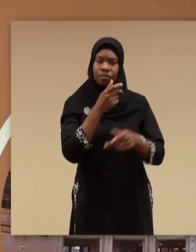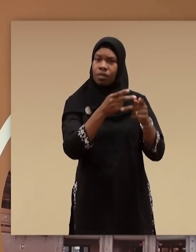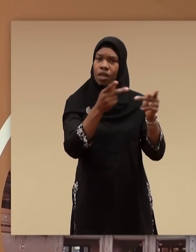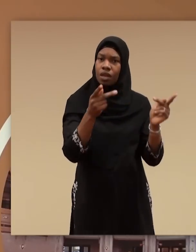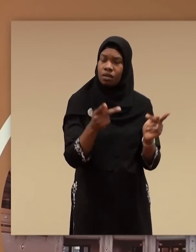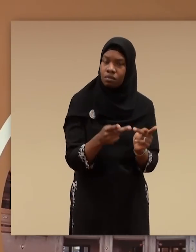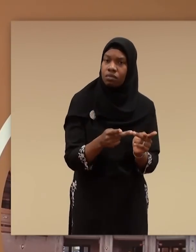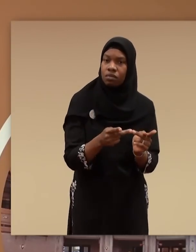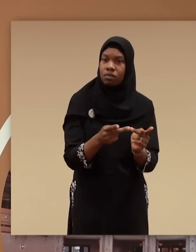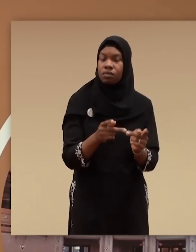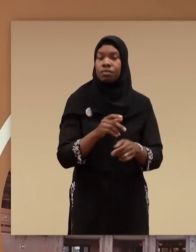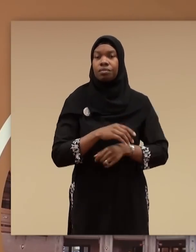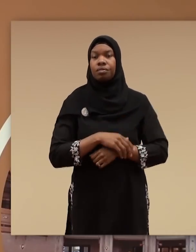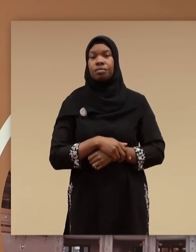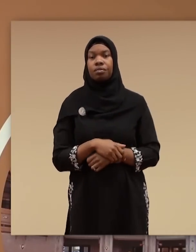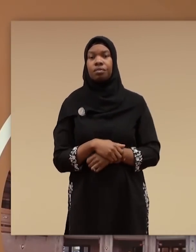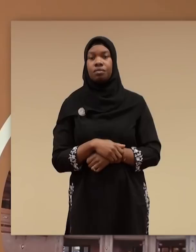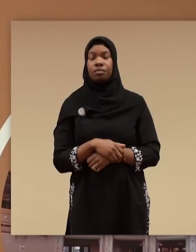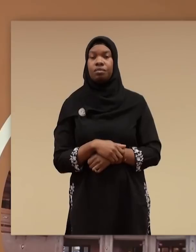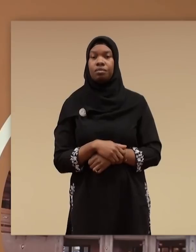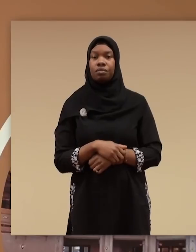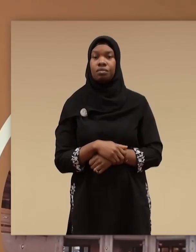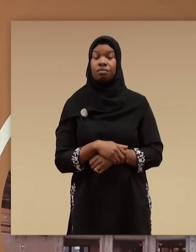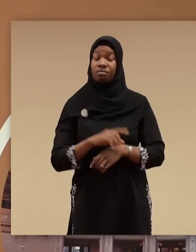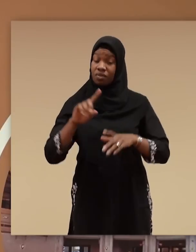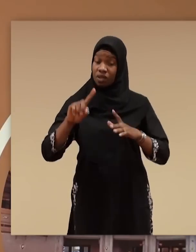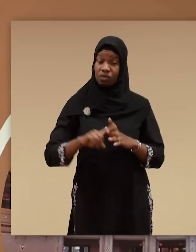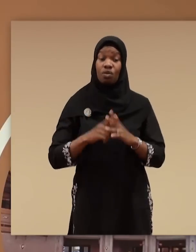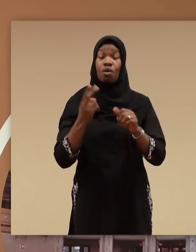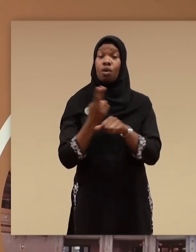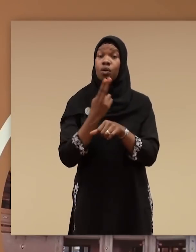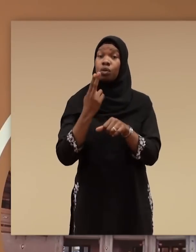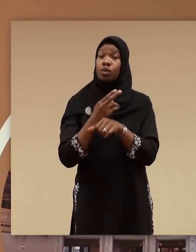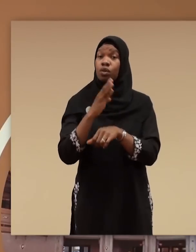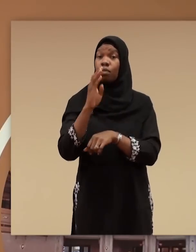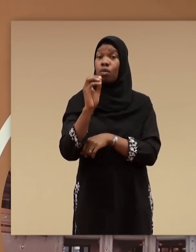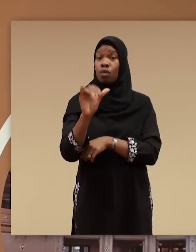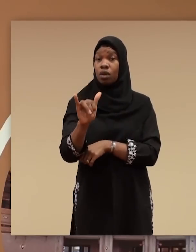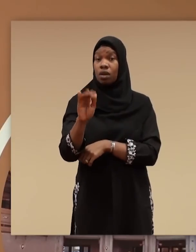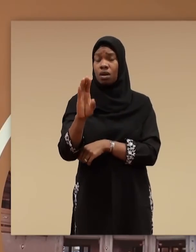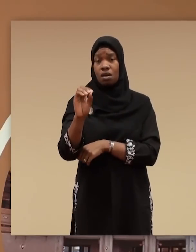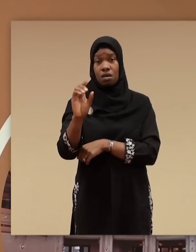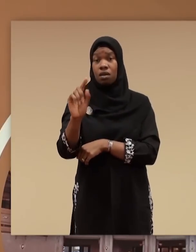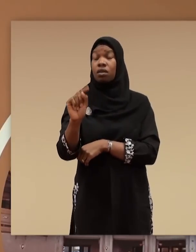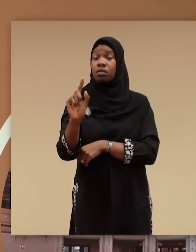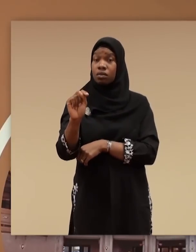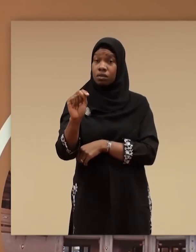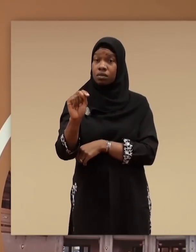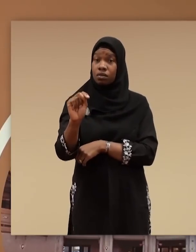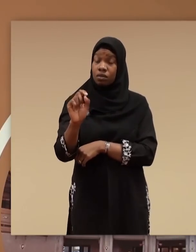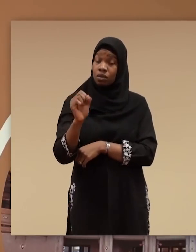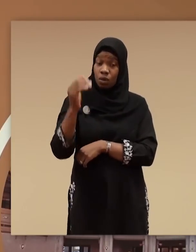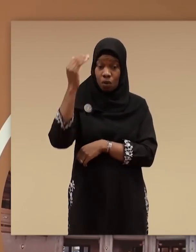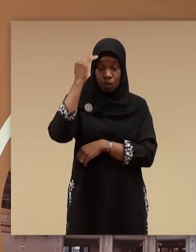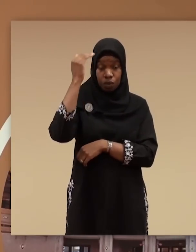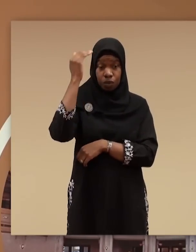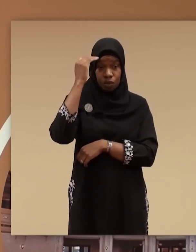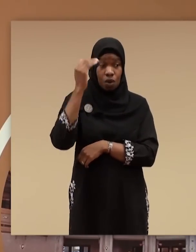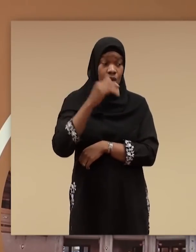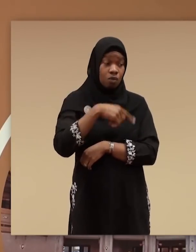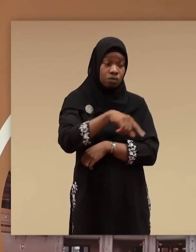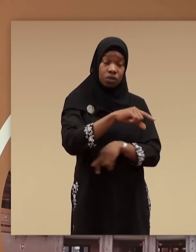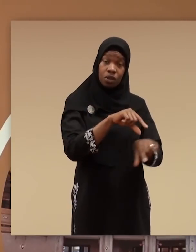that boycott. And we know the Muslims been pushed to Sha'ib Abi